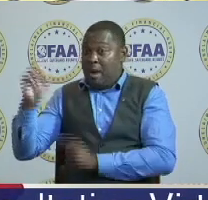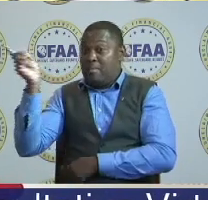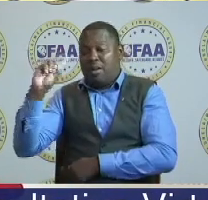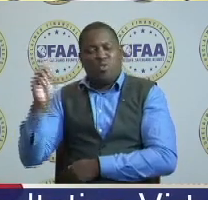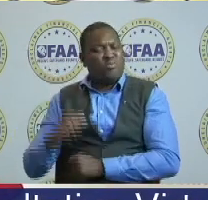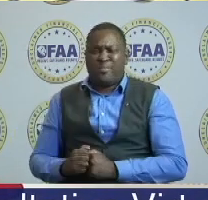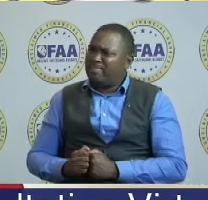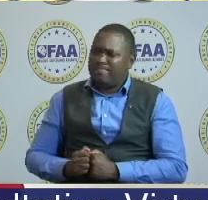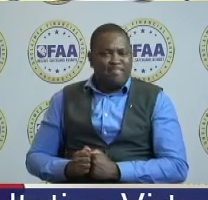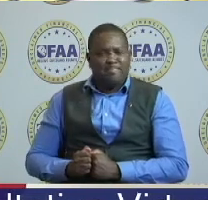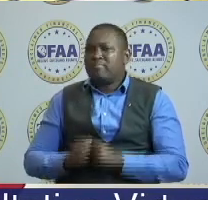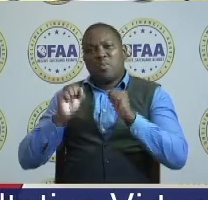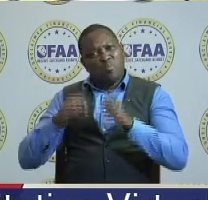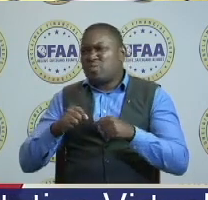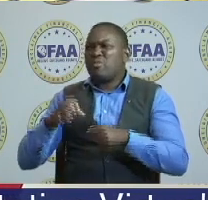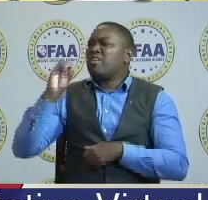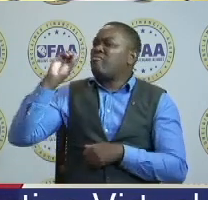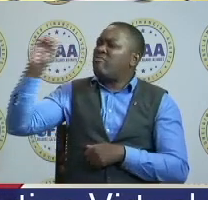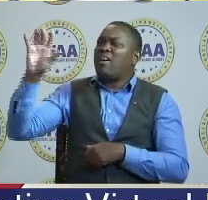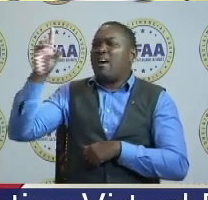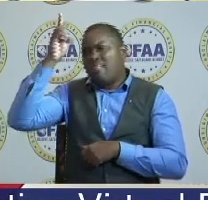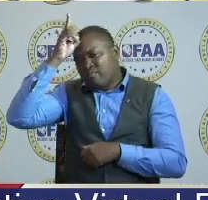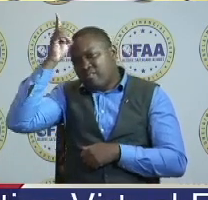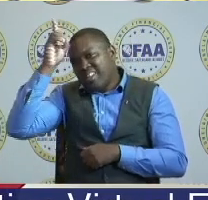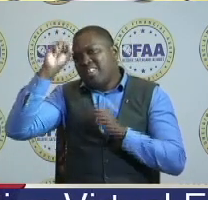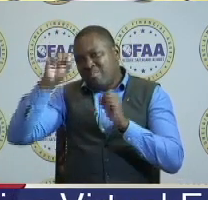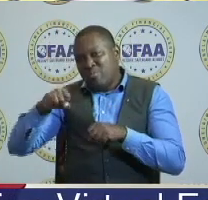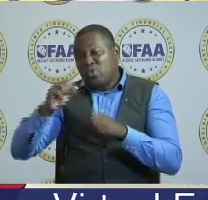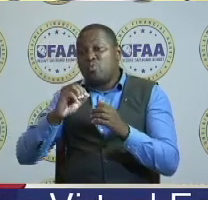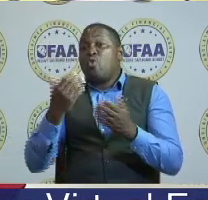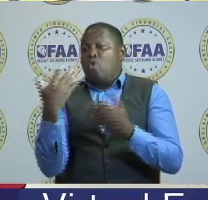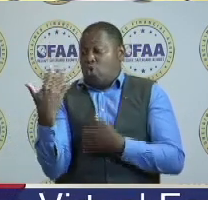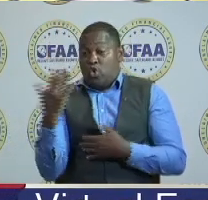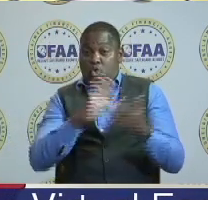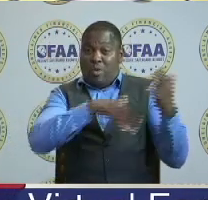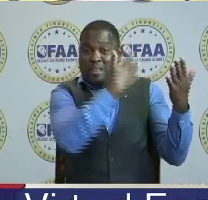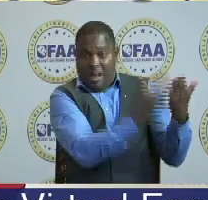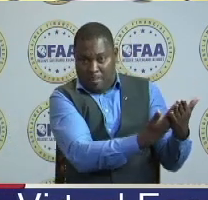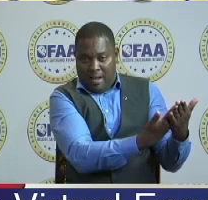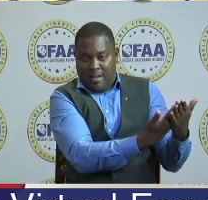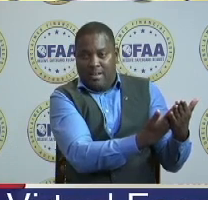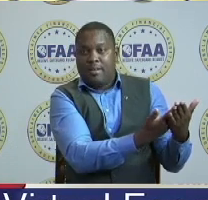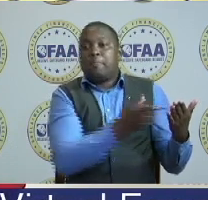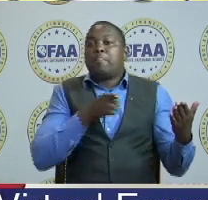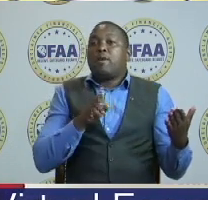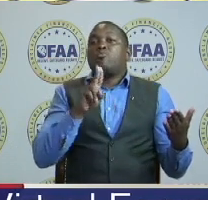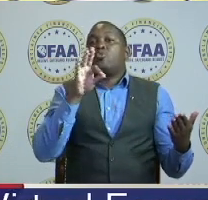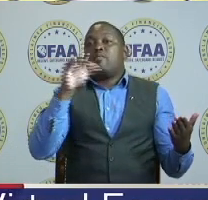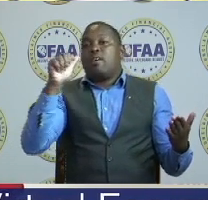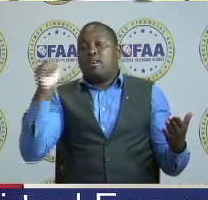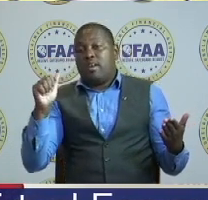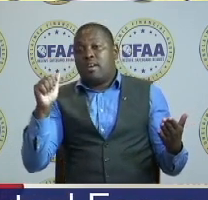money wherever you are. And once you have submitted your documents, the authority has a